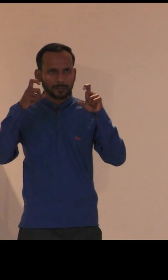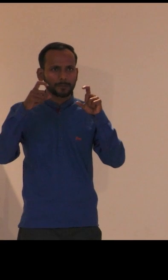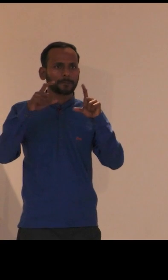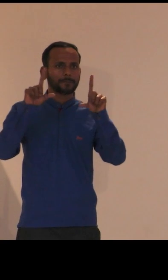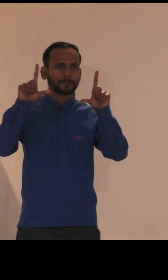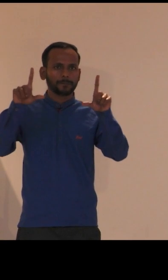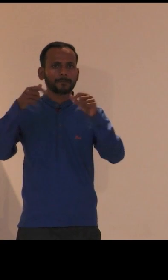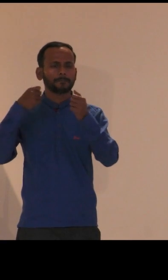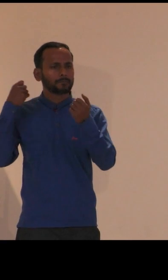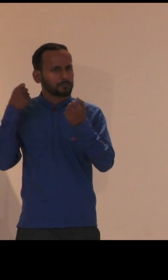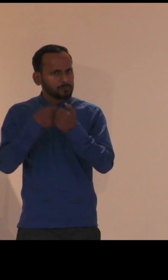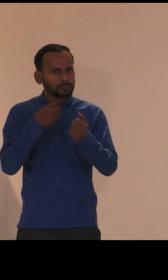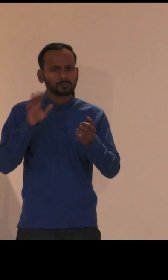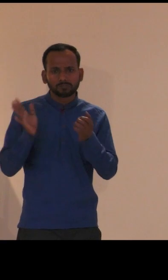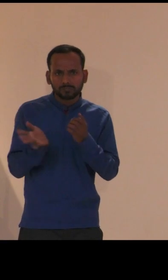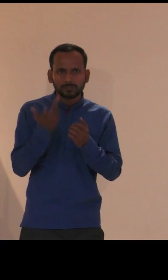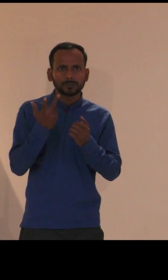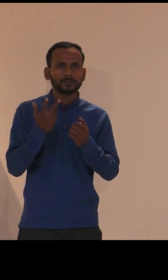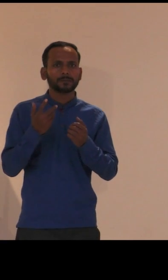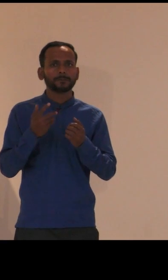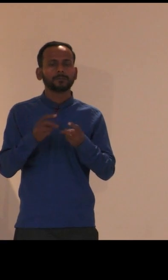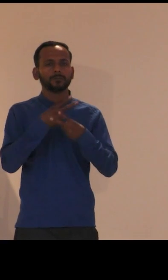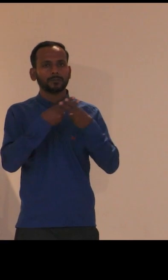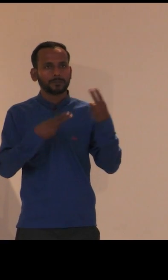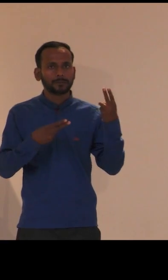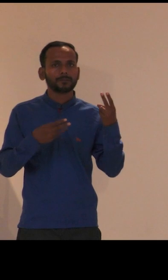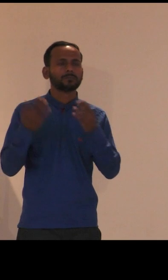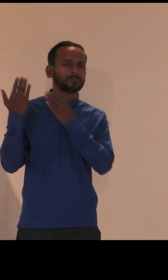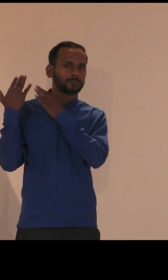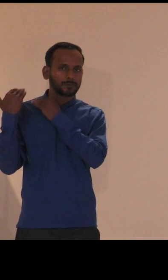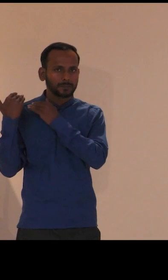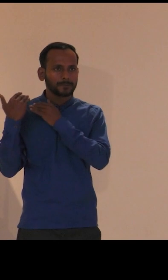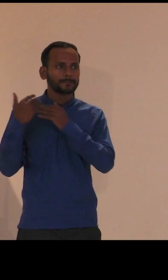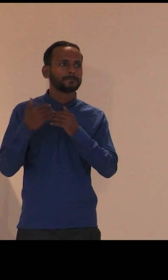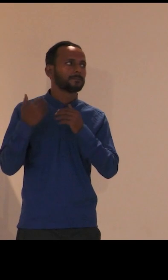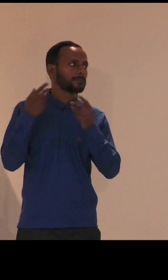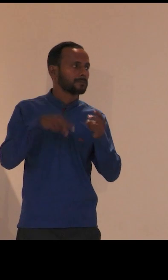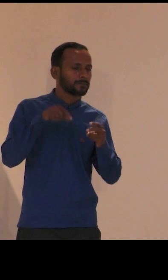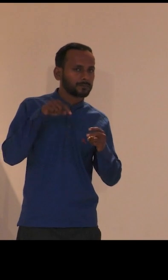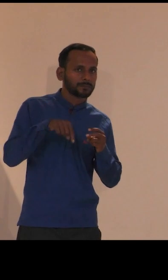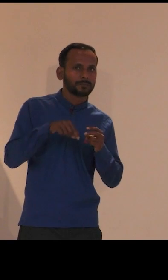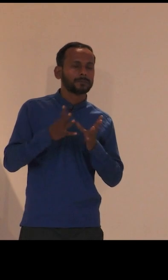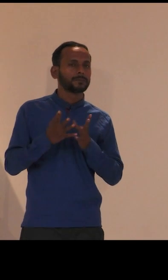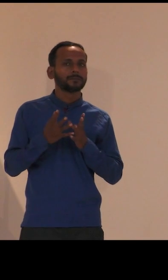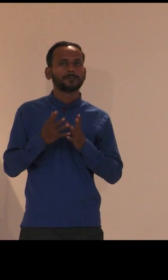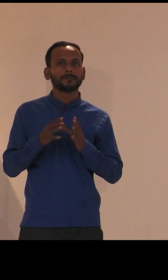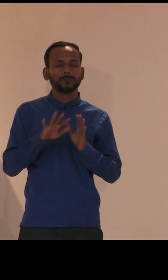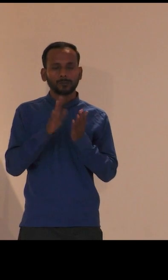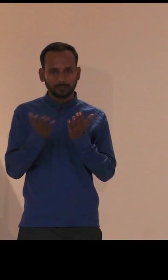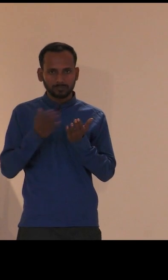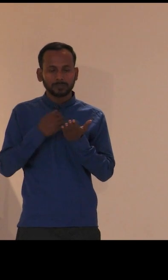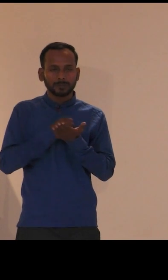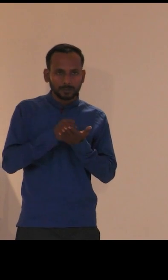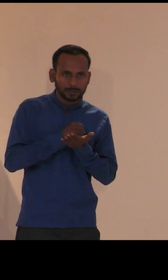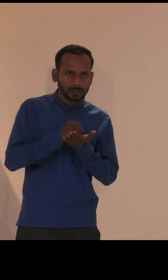happening in our current times as well as curate stories from the past. So this is the kind of coverage that we